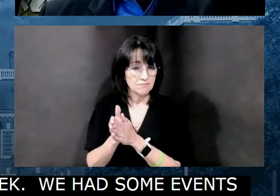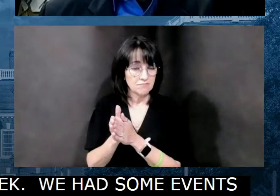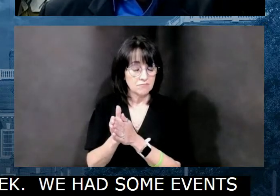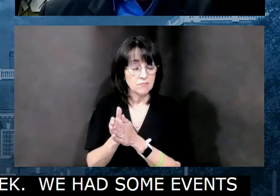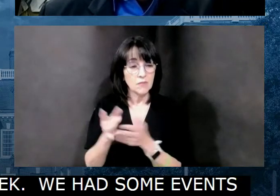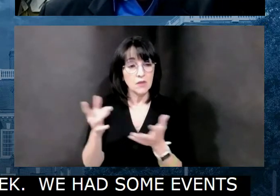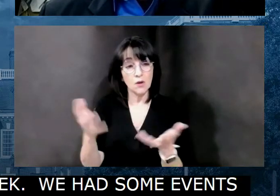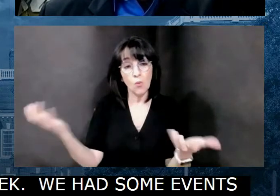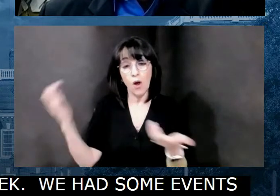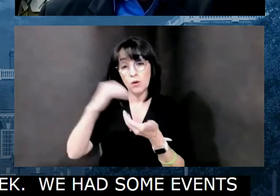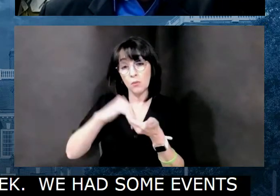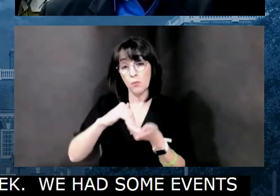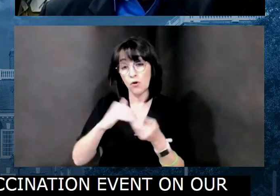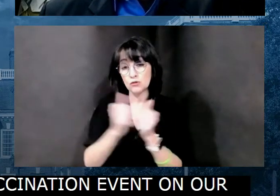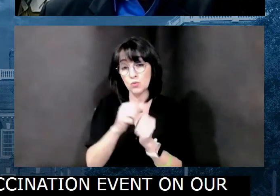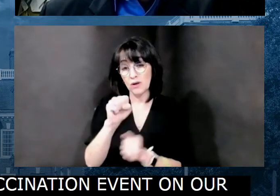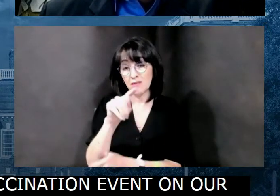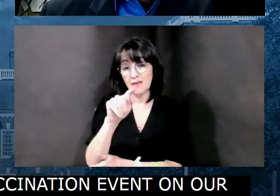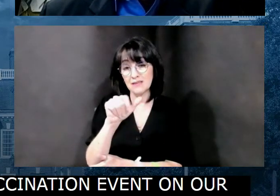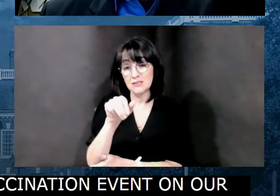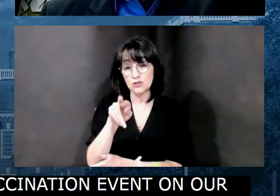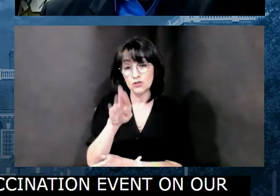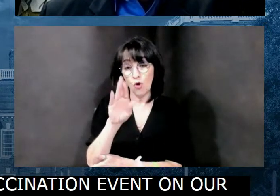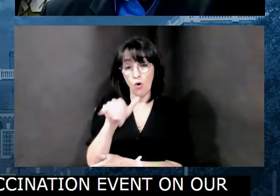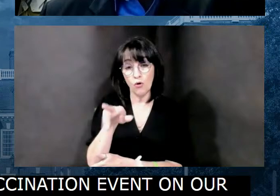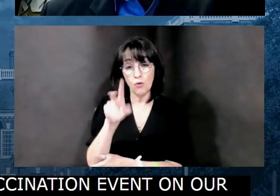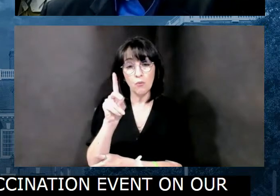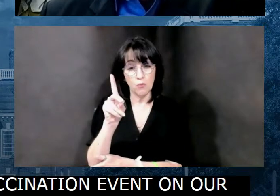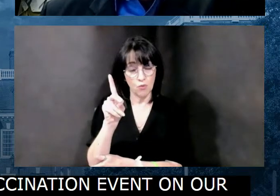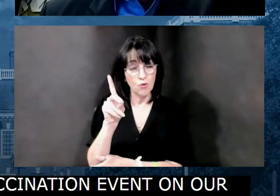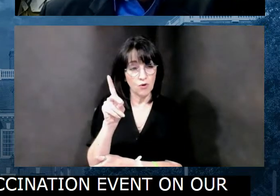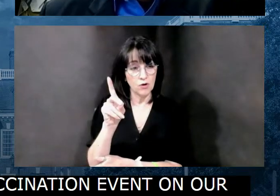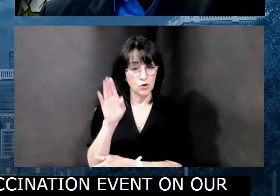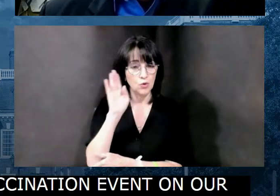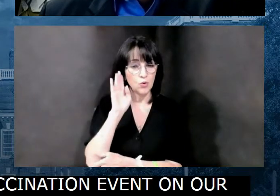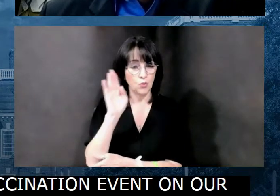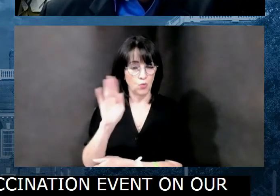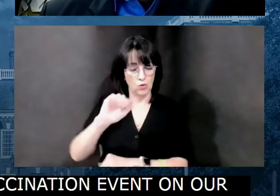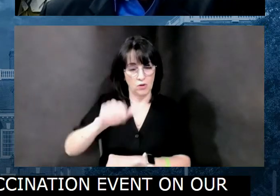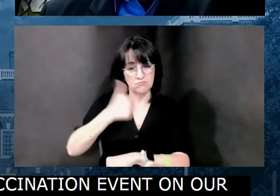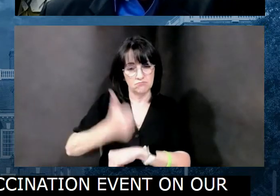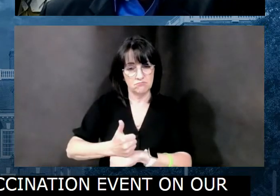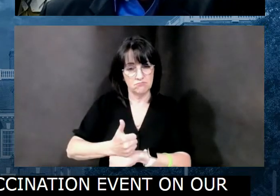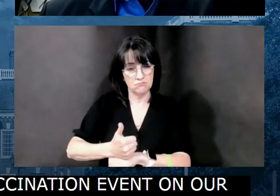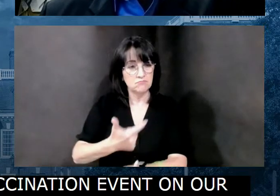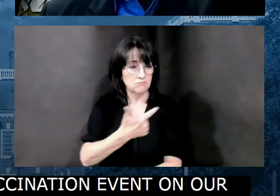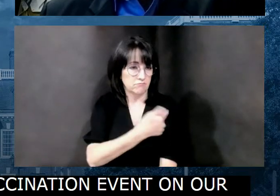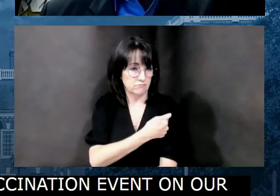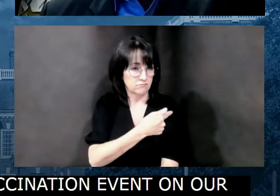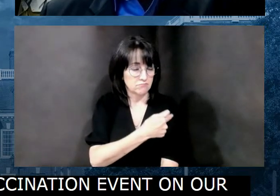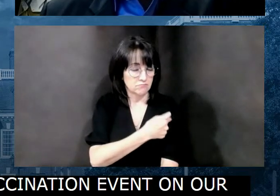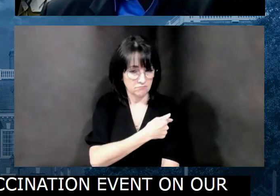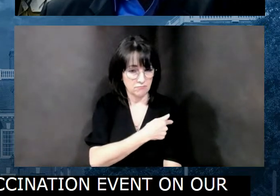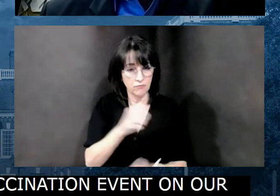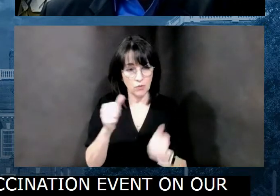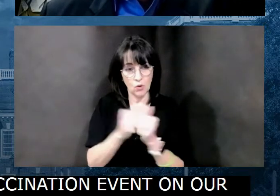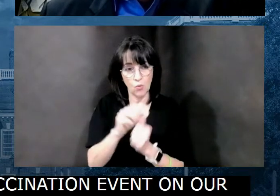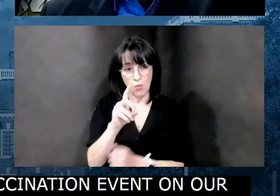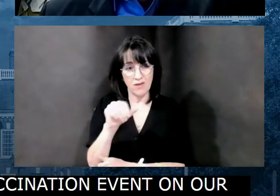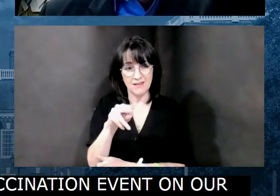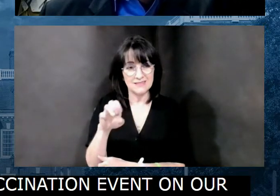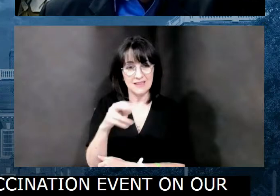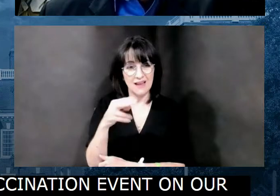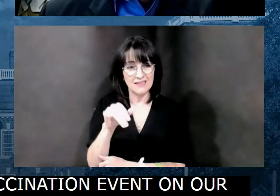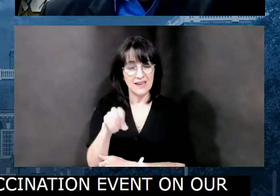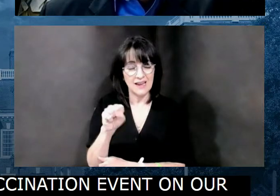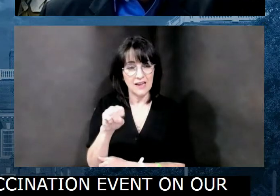with the Starboard and Monty, we will be doing a vaccination event with Diane Hainsworth and her team this Saturday evening from 4 to